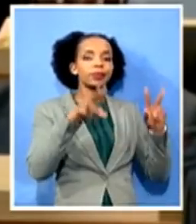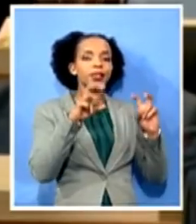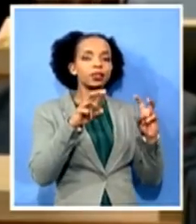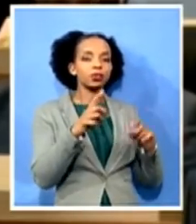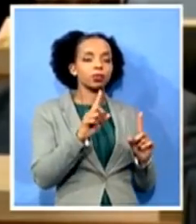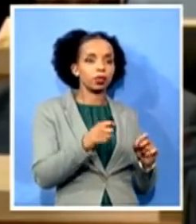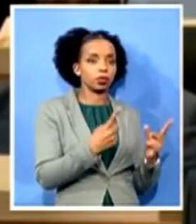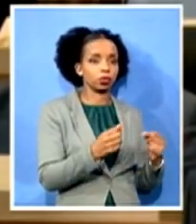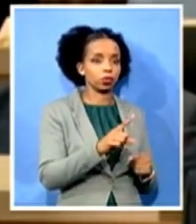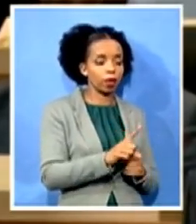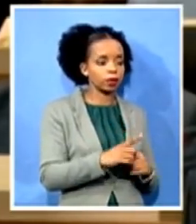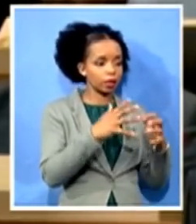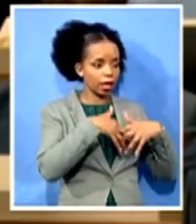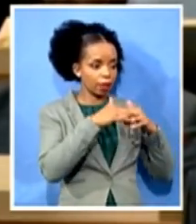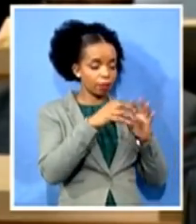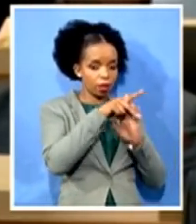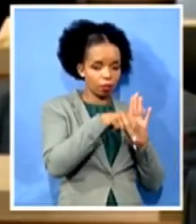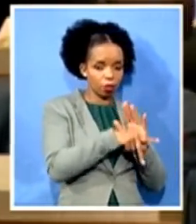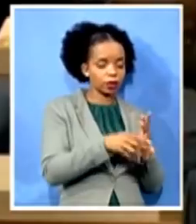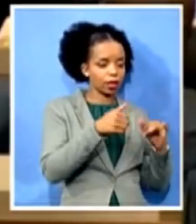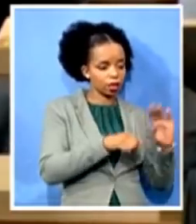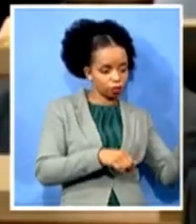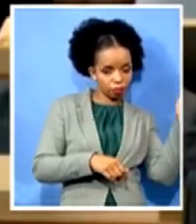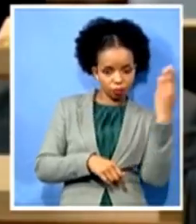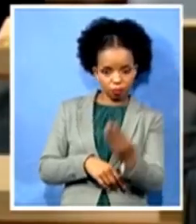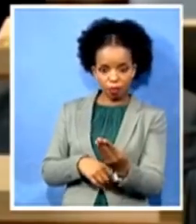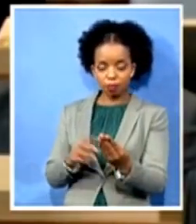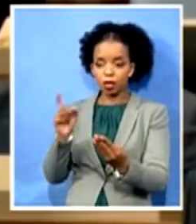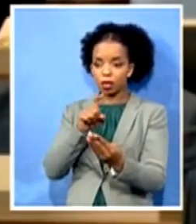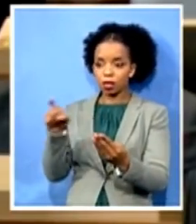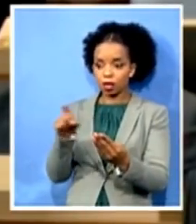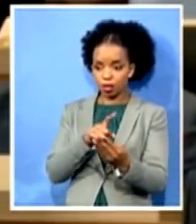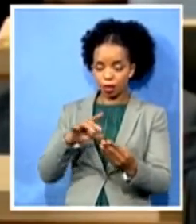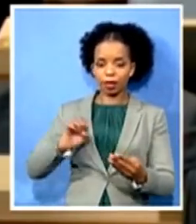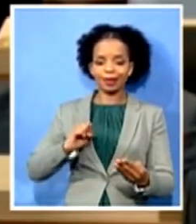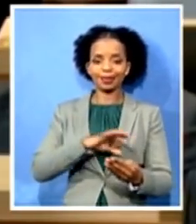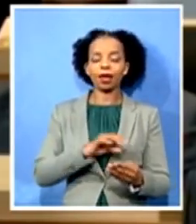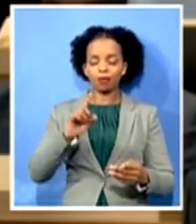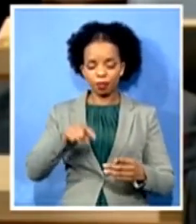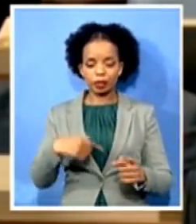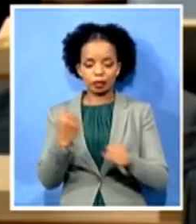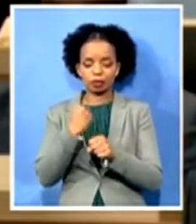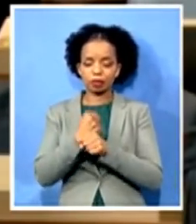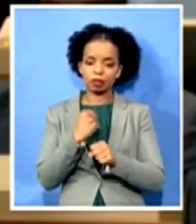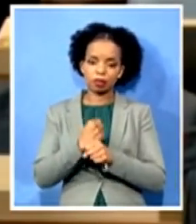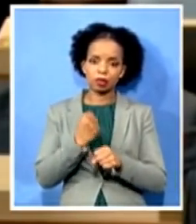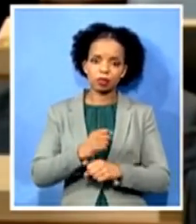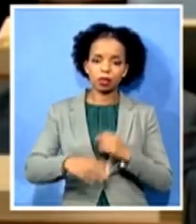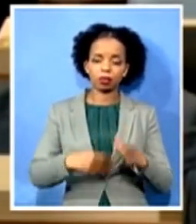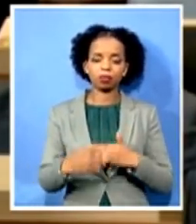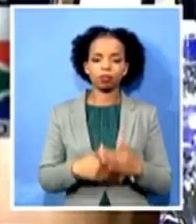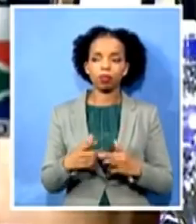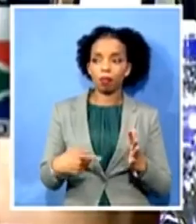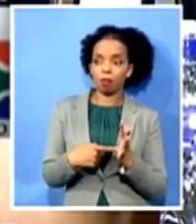officials for the execution of that policy. Very broadly speaking, is how you describe it. Do I understand